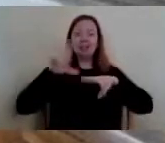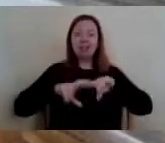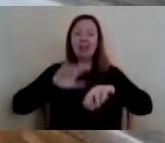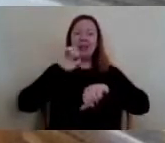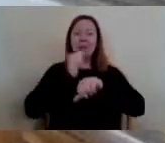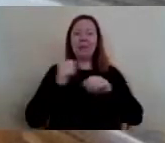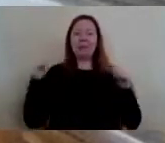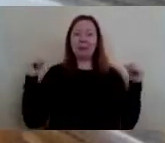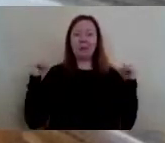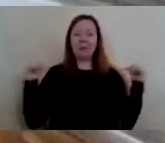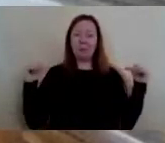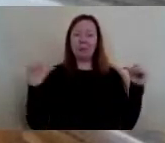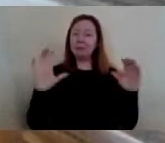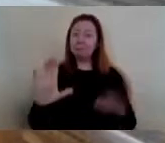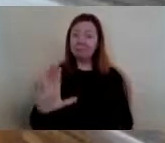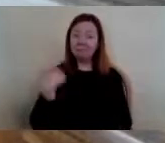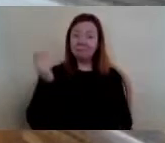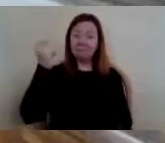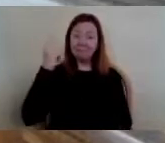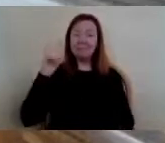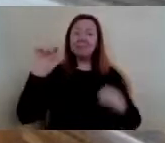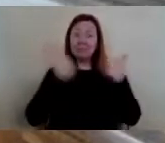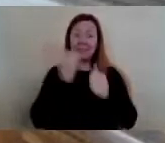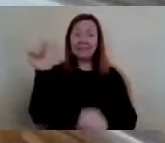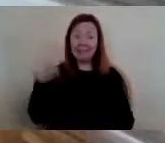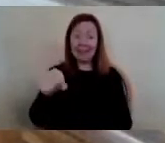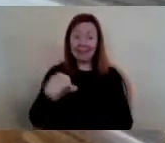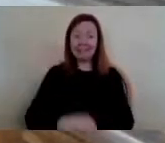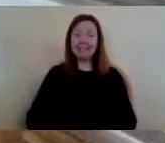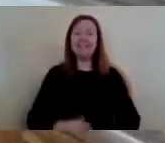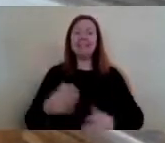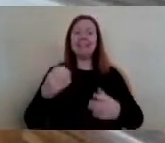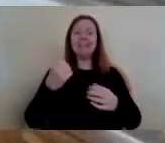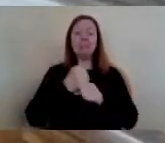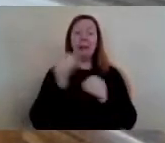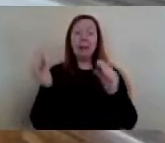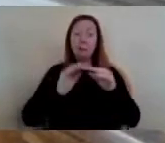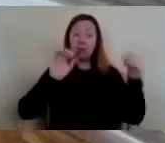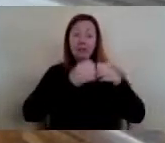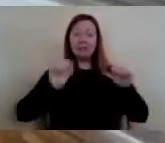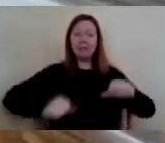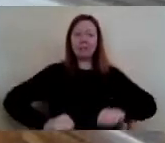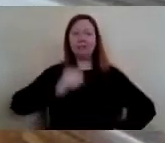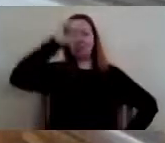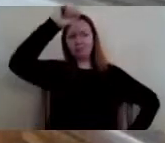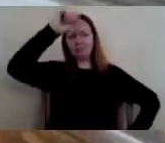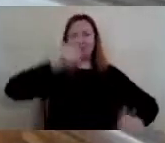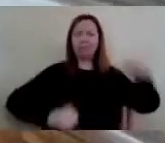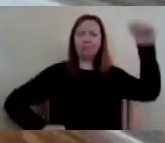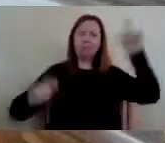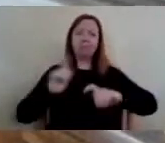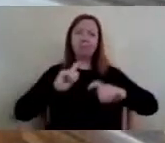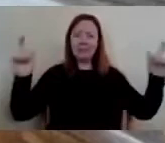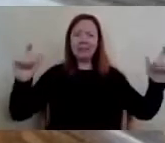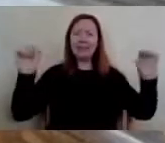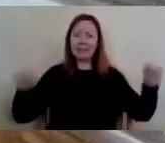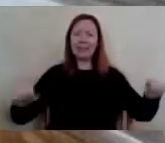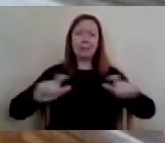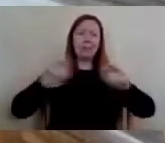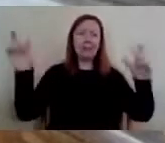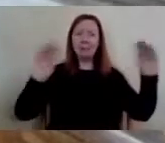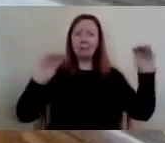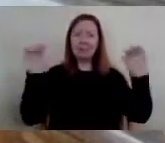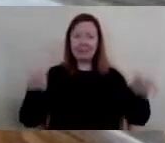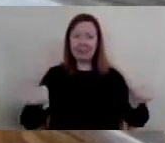and don't let this kid you. This is challenging. If you wanna make it a little more challenging, you can also make bigger arms.